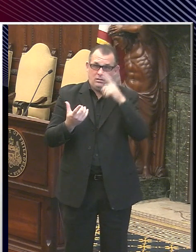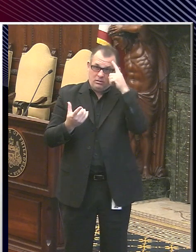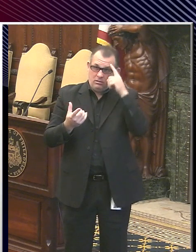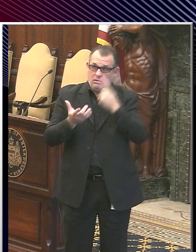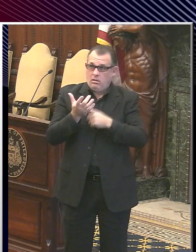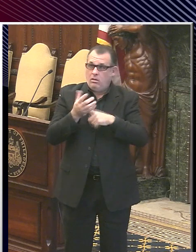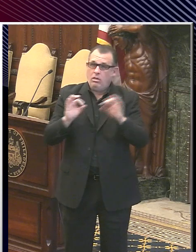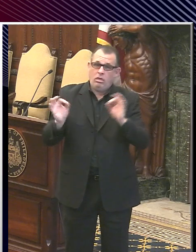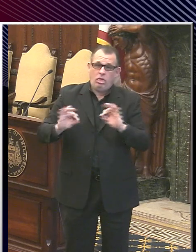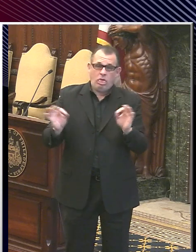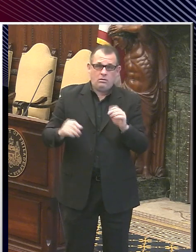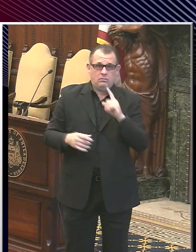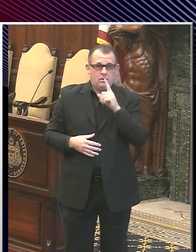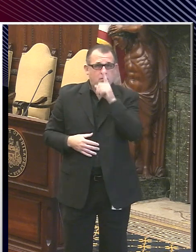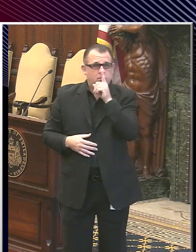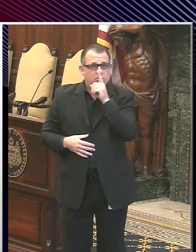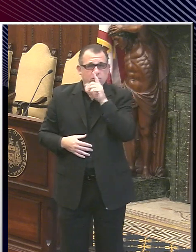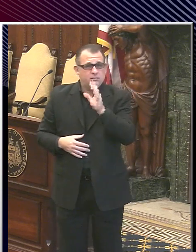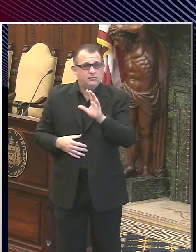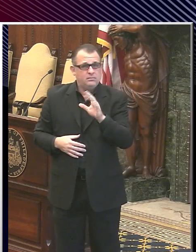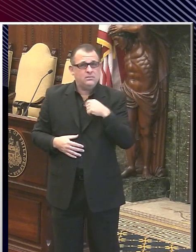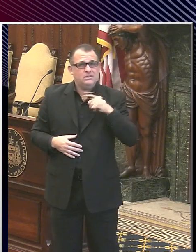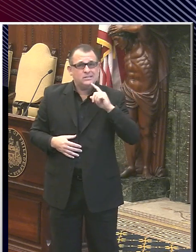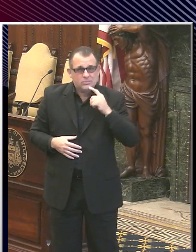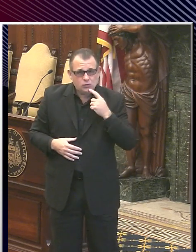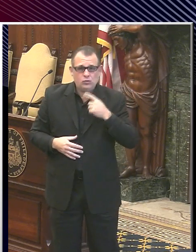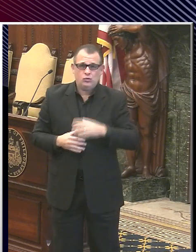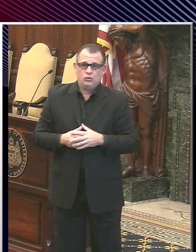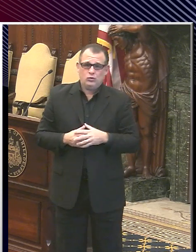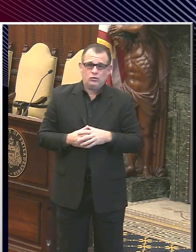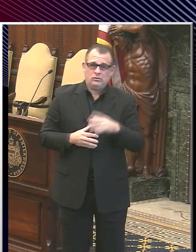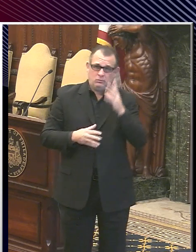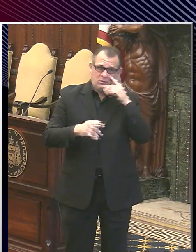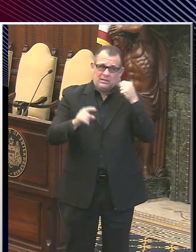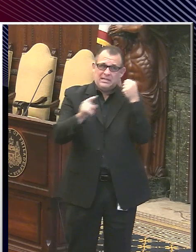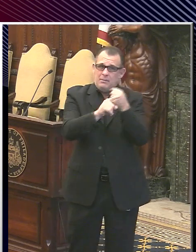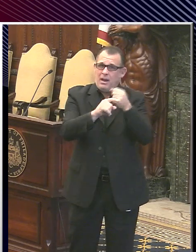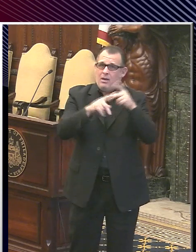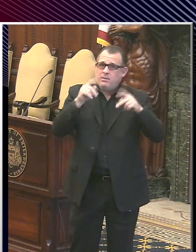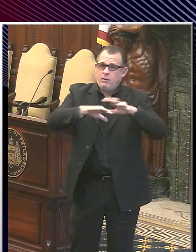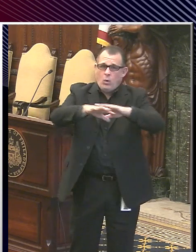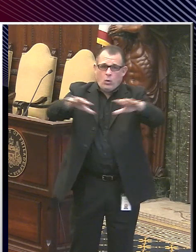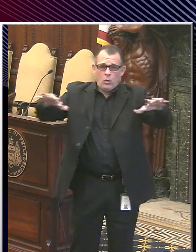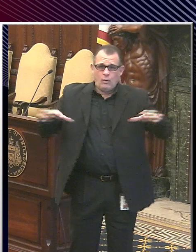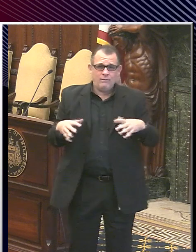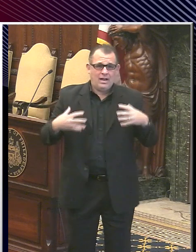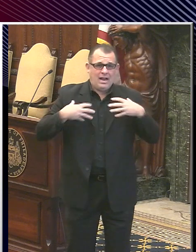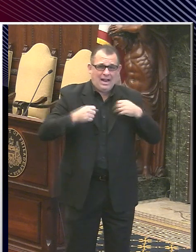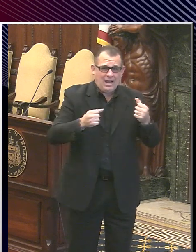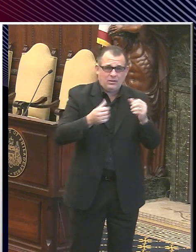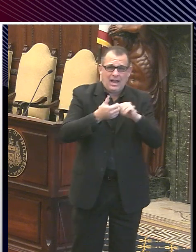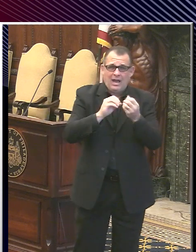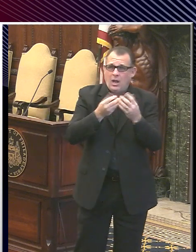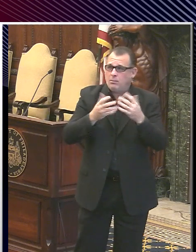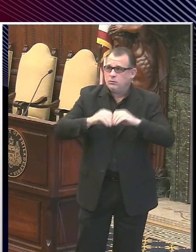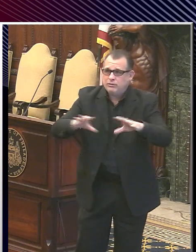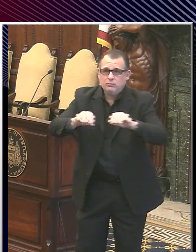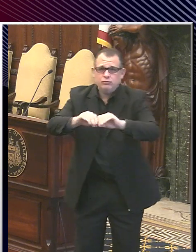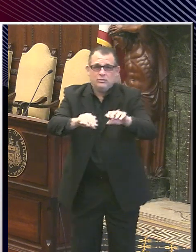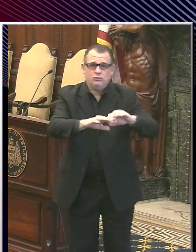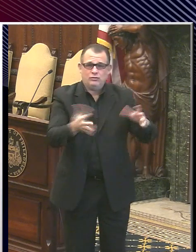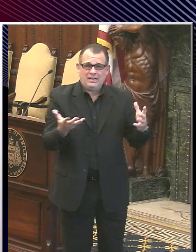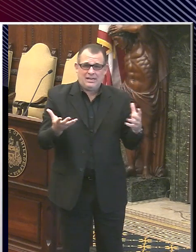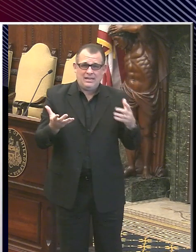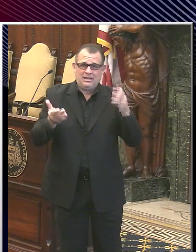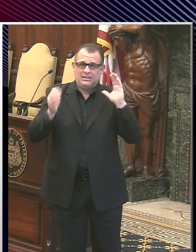lightly. The changes we're implementing this week are based on data and evidence from health and how cases spread. But to be clear, in